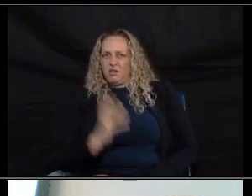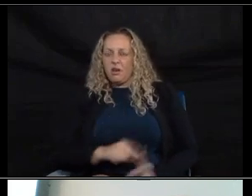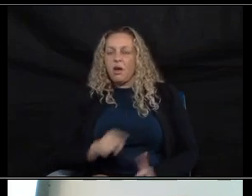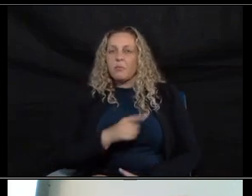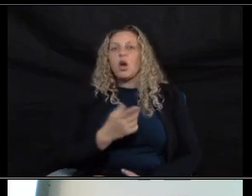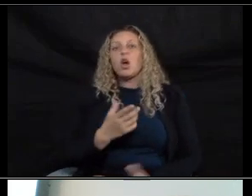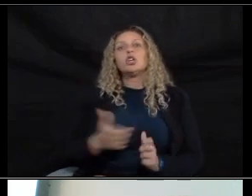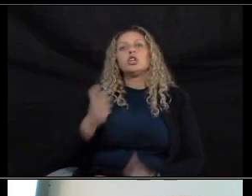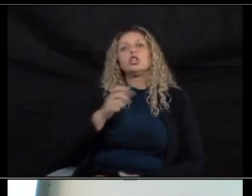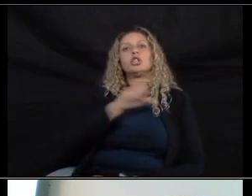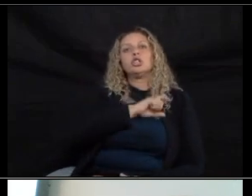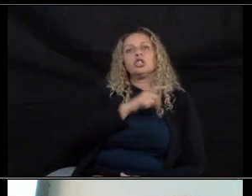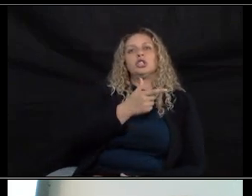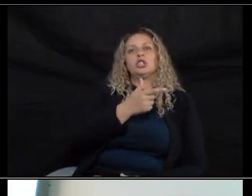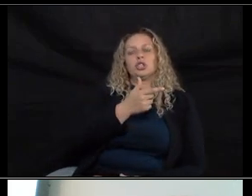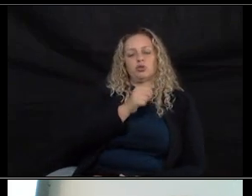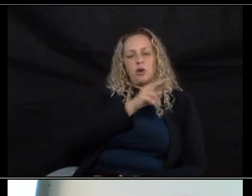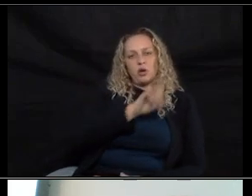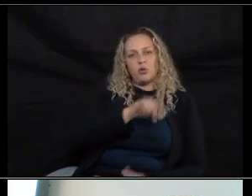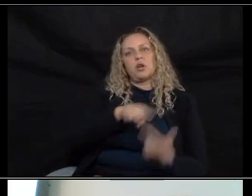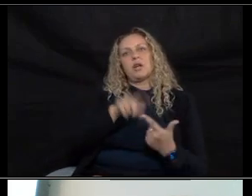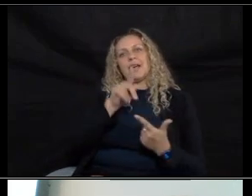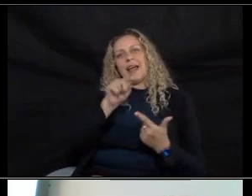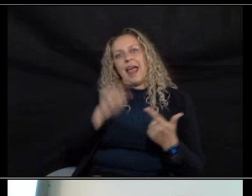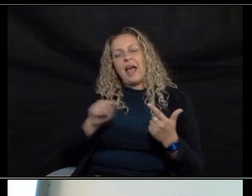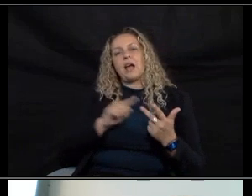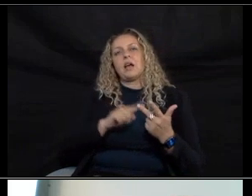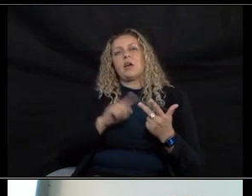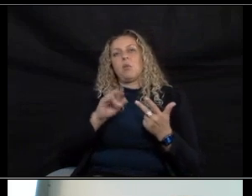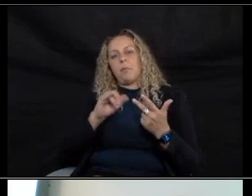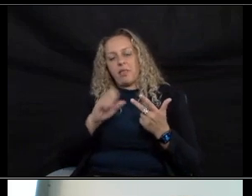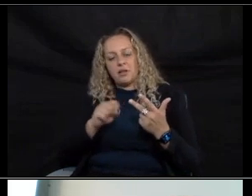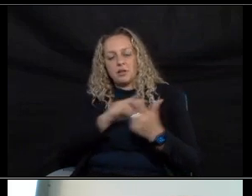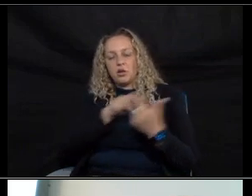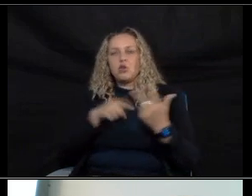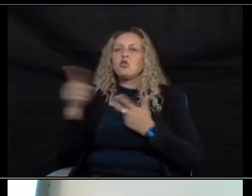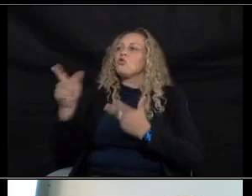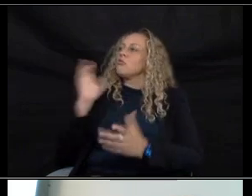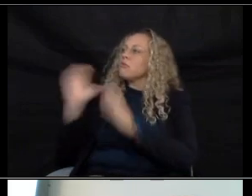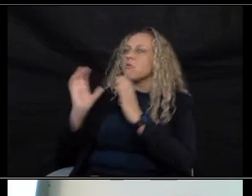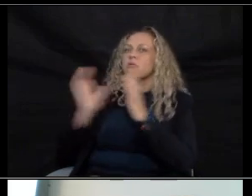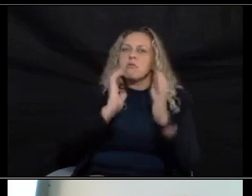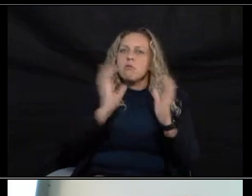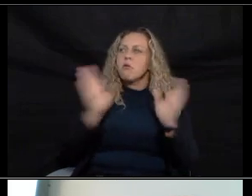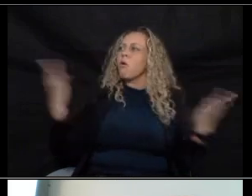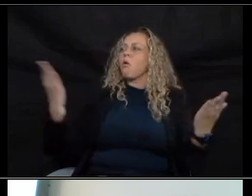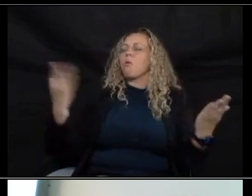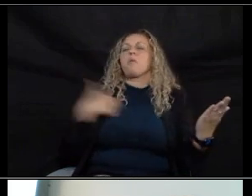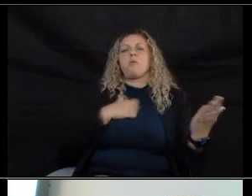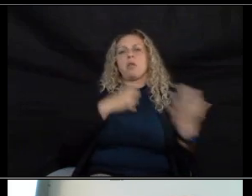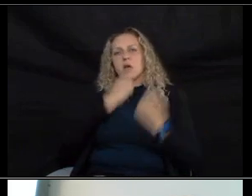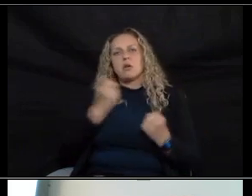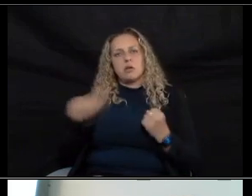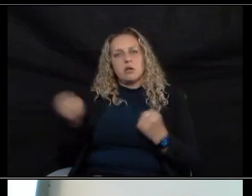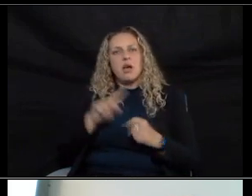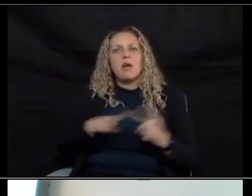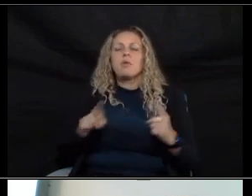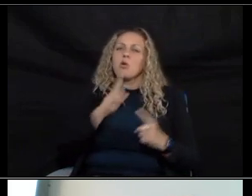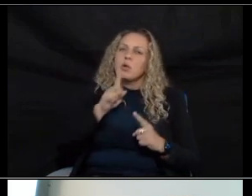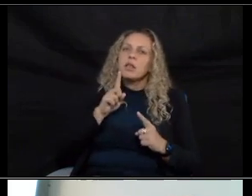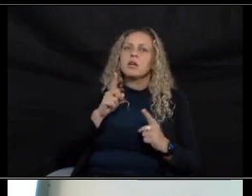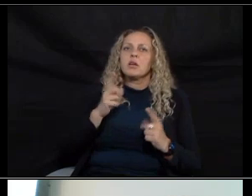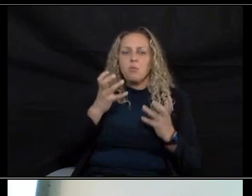Gregory, Justin Katz, Christina Ramelis, I appreciate all of you for the fruitful conversations that we had and, you know, implementing